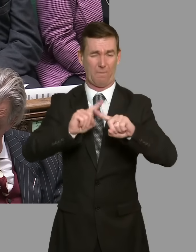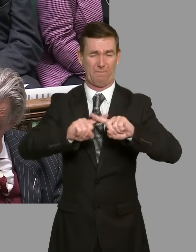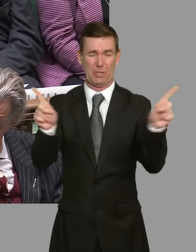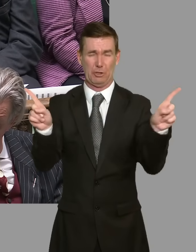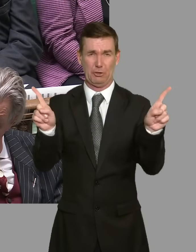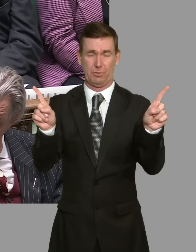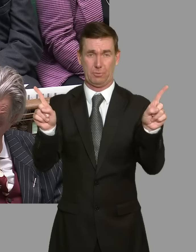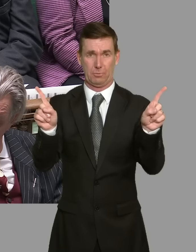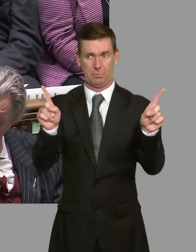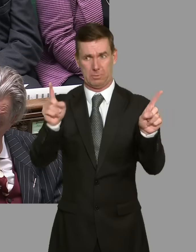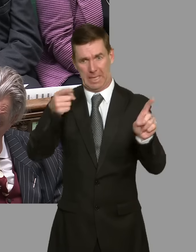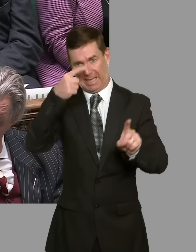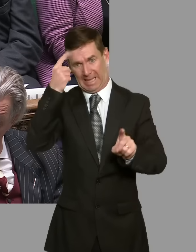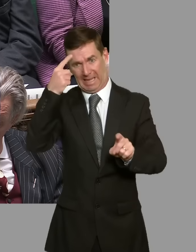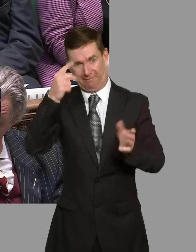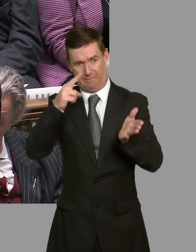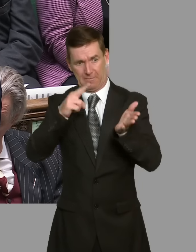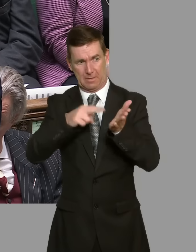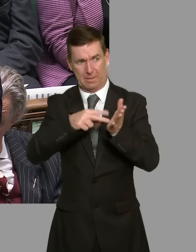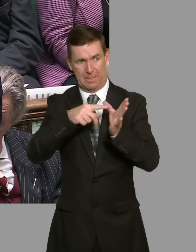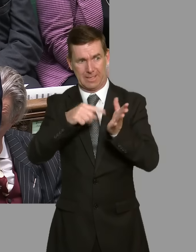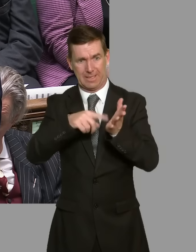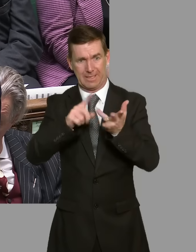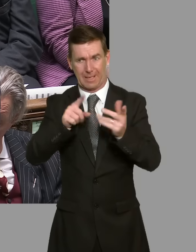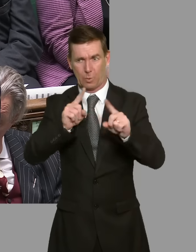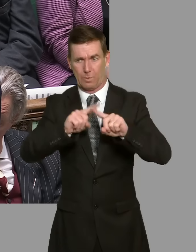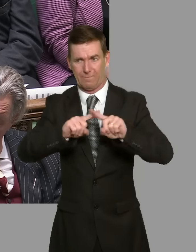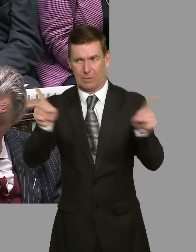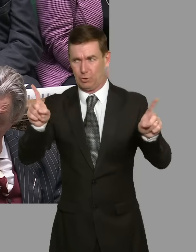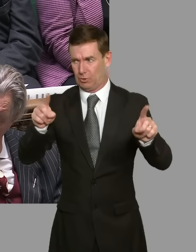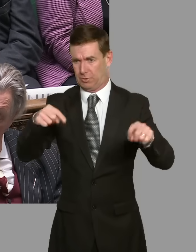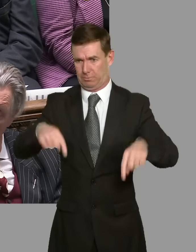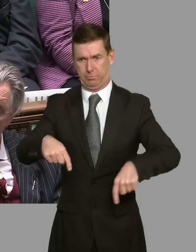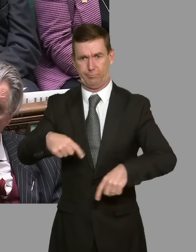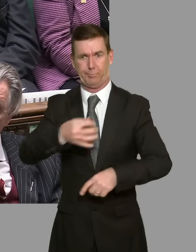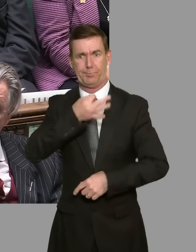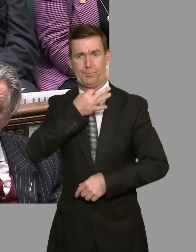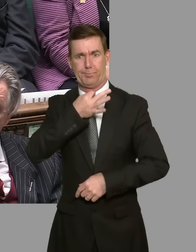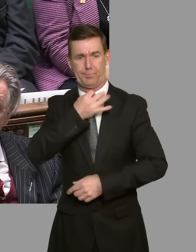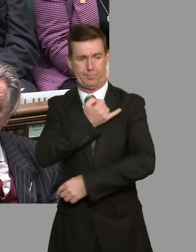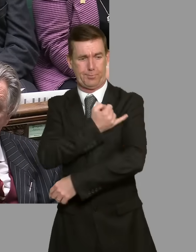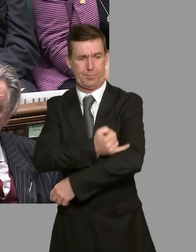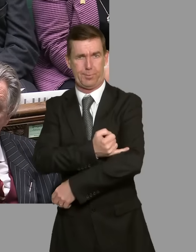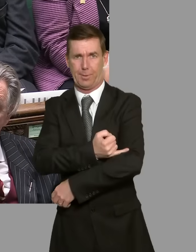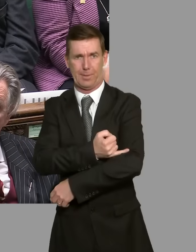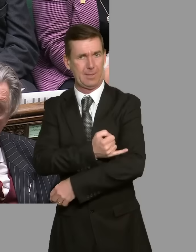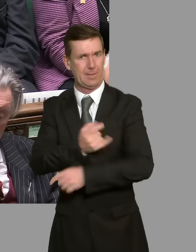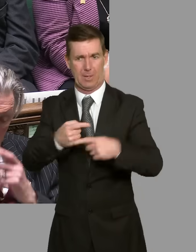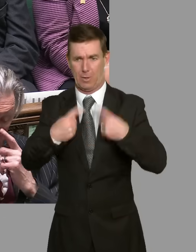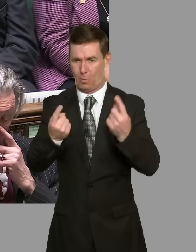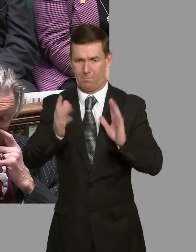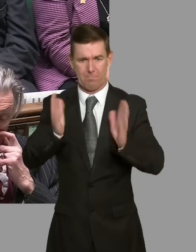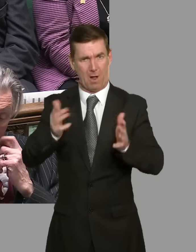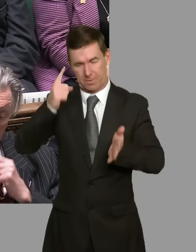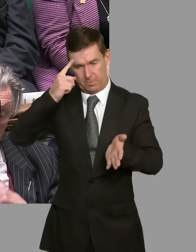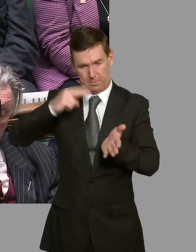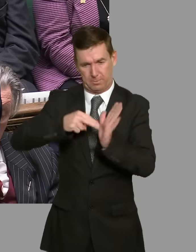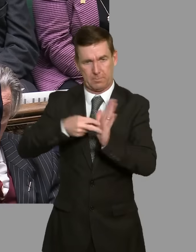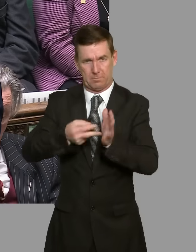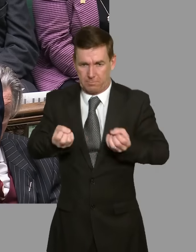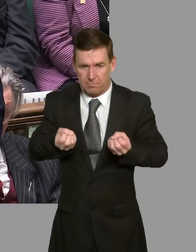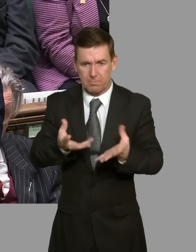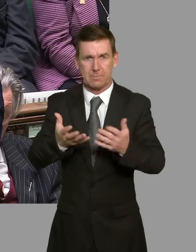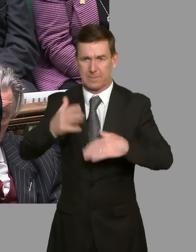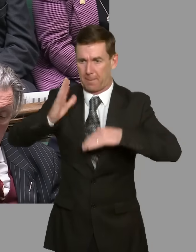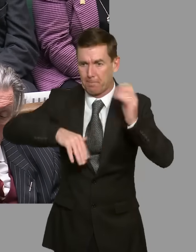defence spending more quickly than currently planned and build new alliances with